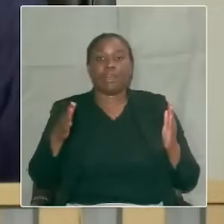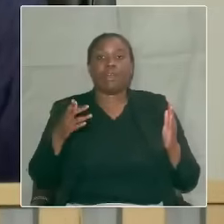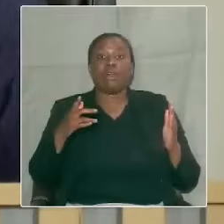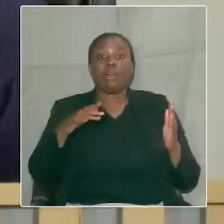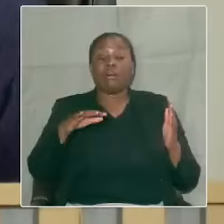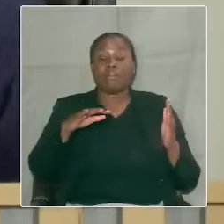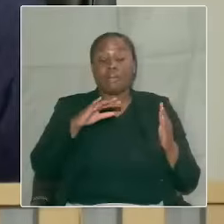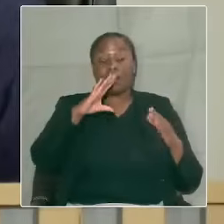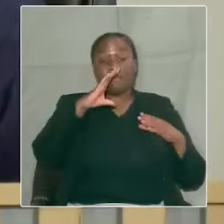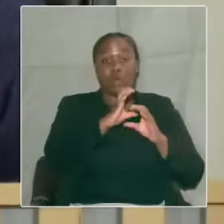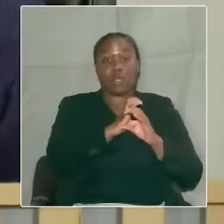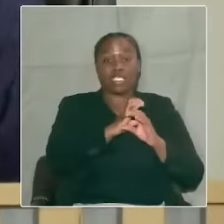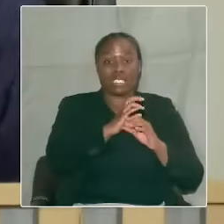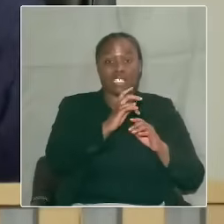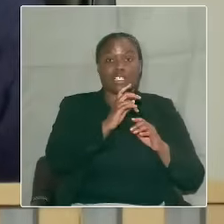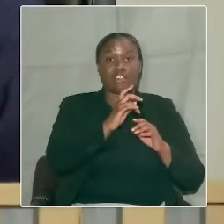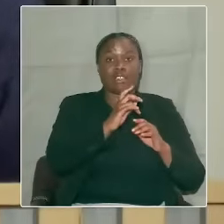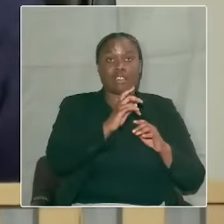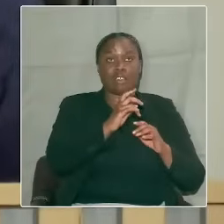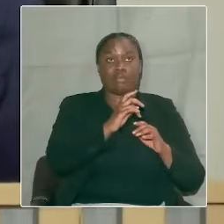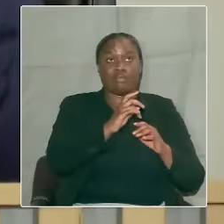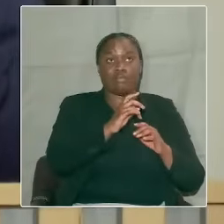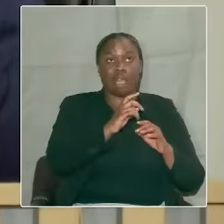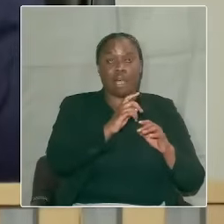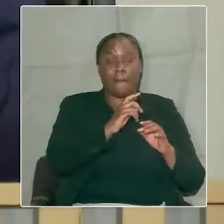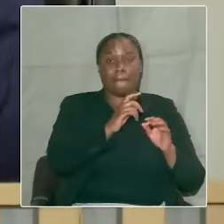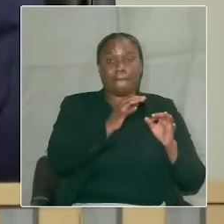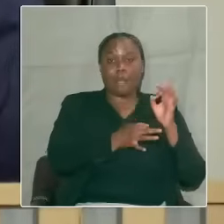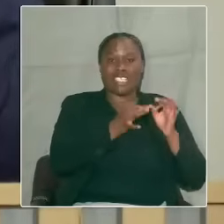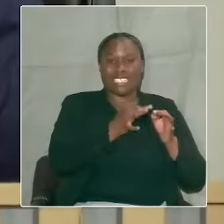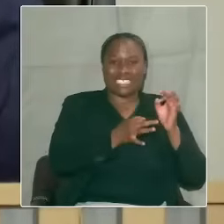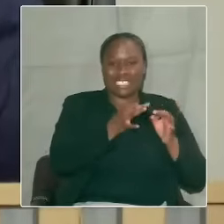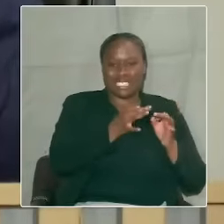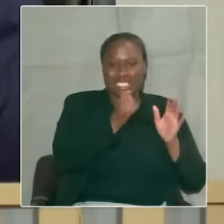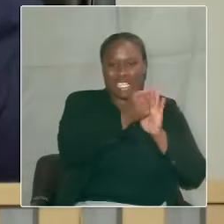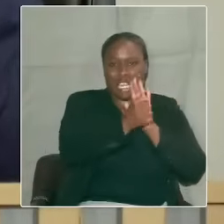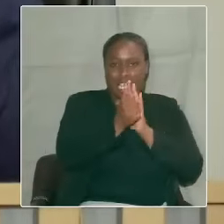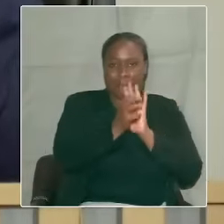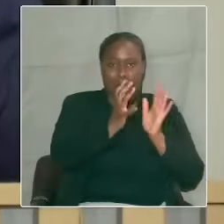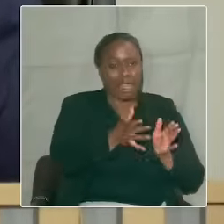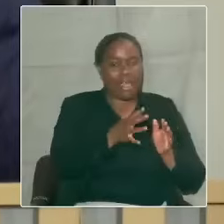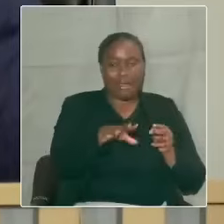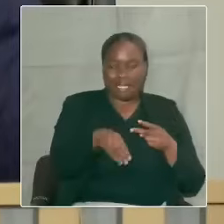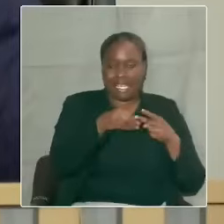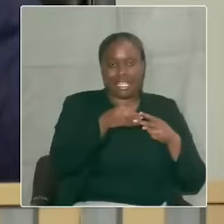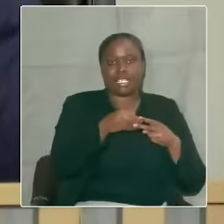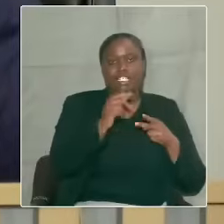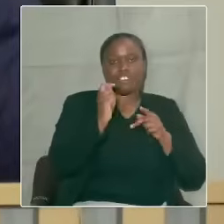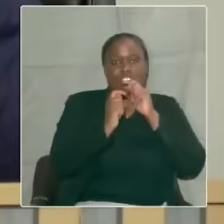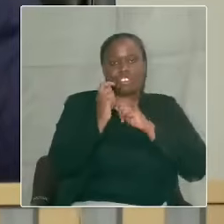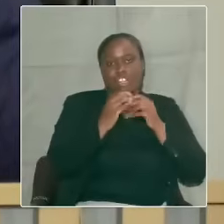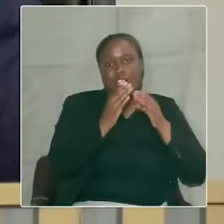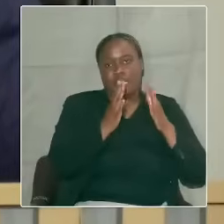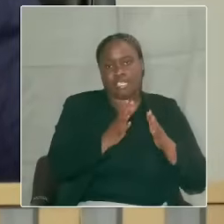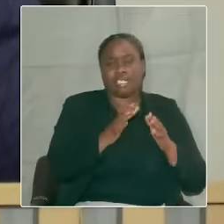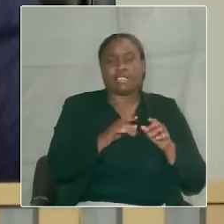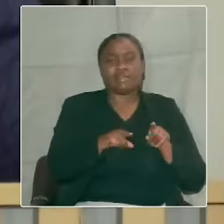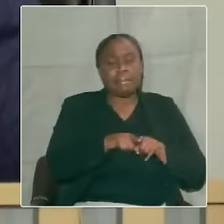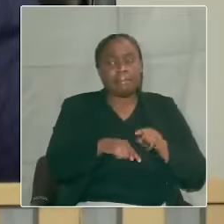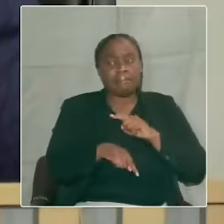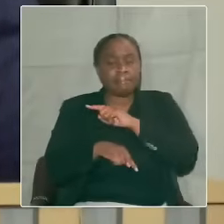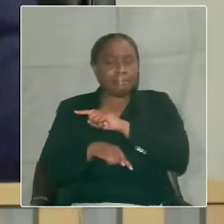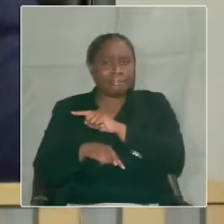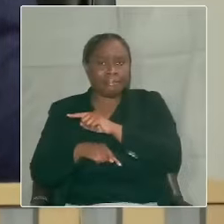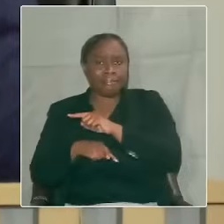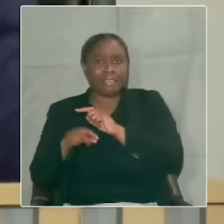cases of traditional leaders. There were parallel major investigations that were still ongoing, like killings